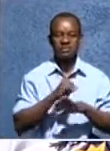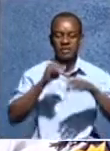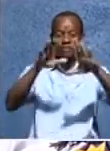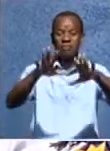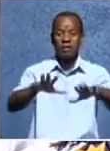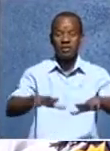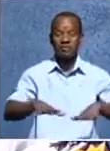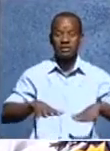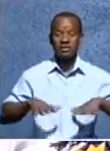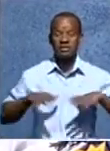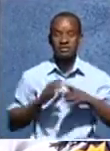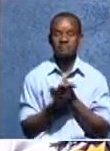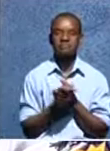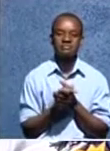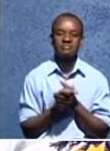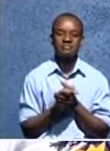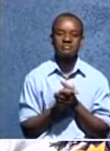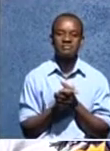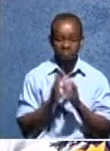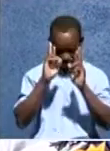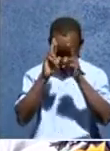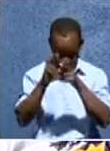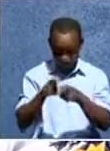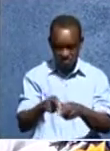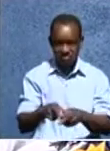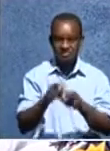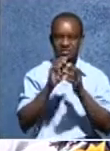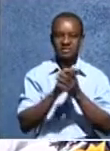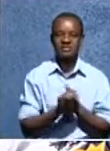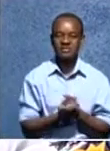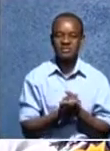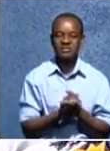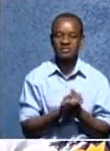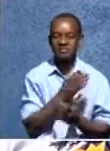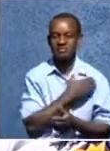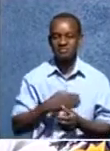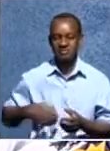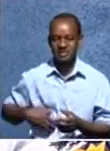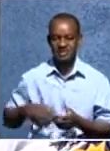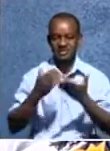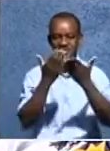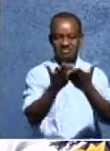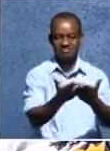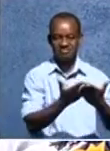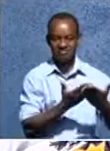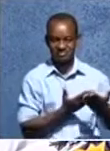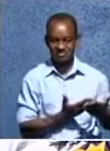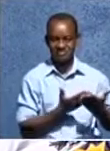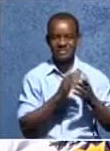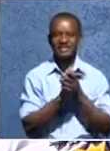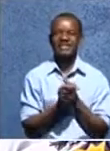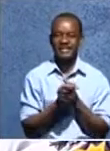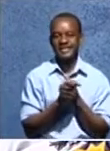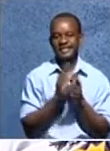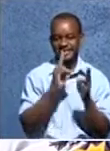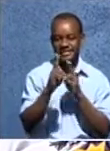hoping that the His Excellency, the Head of State, will officiate at the event. Of course, these are still issues under the thinking,